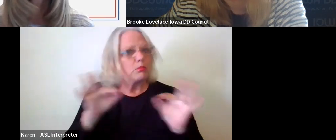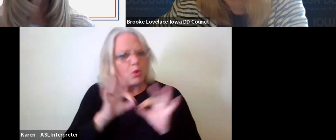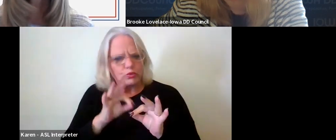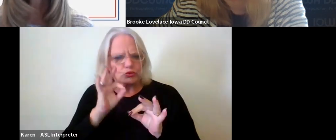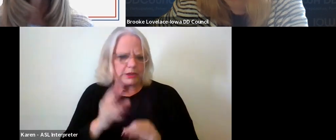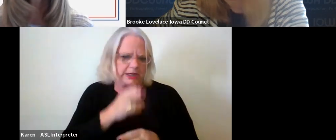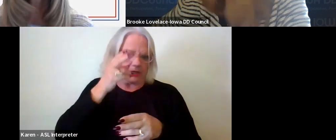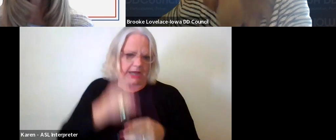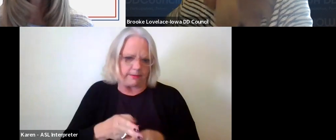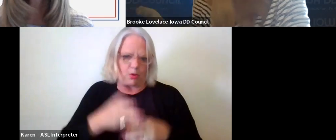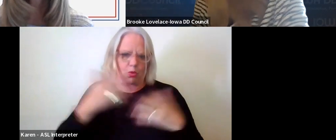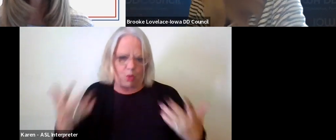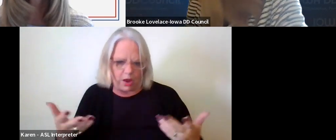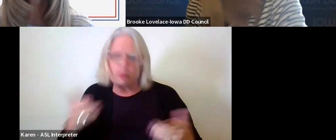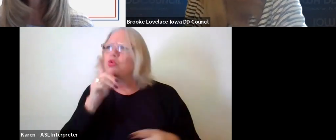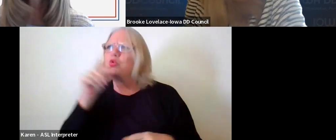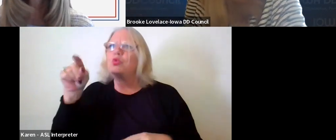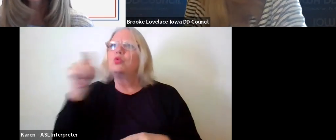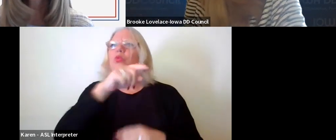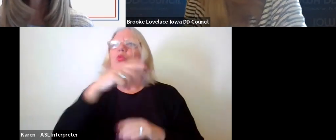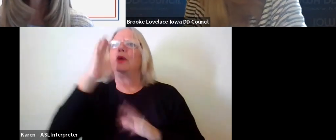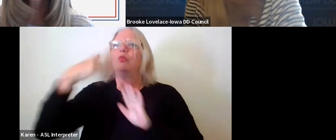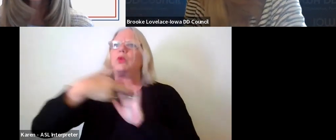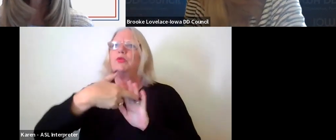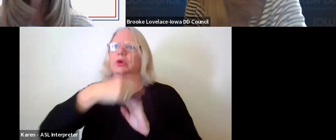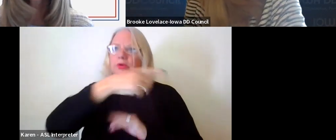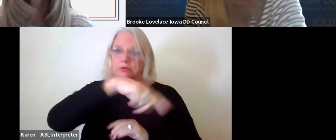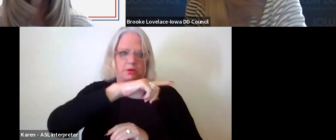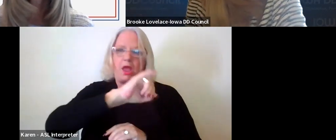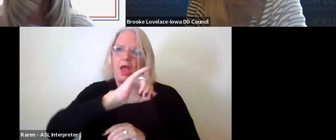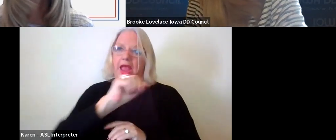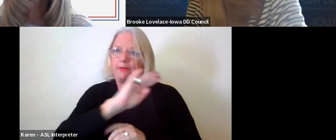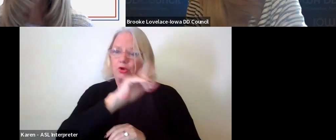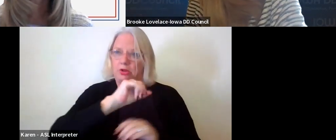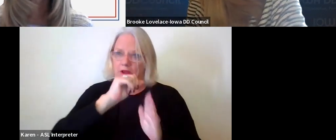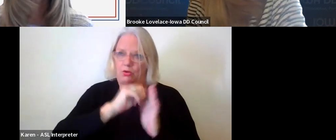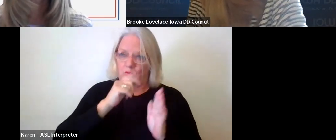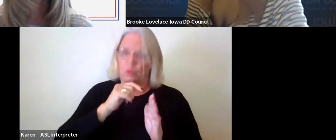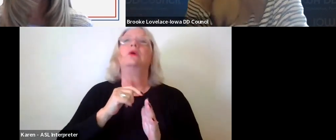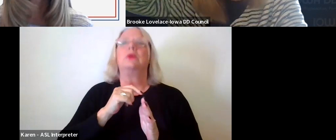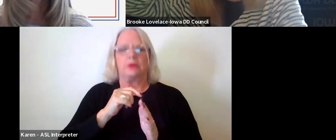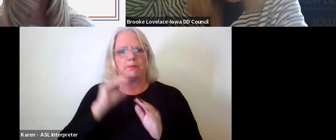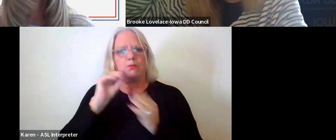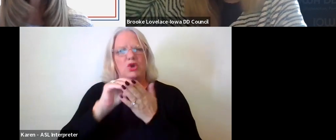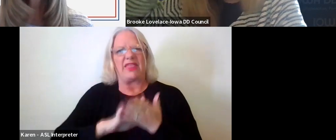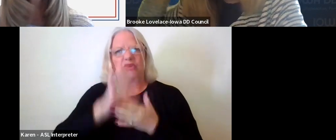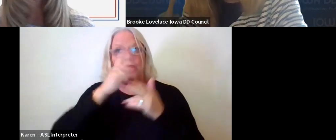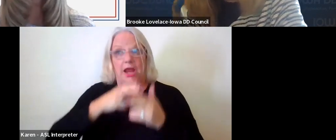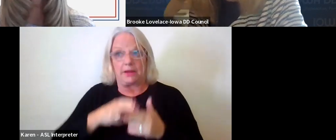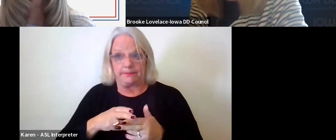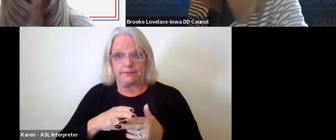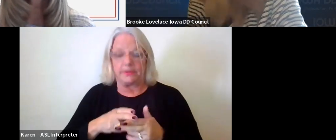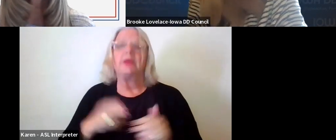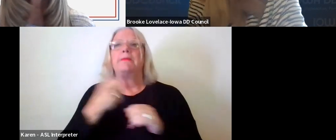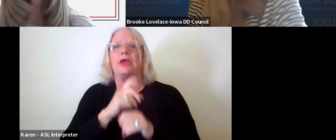agency representatives who will be responsible for opening and managing the IAble accounts, and then just ensure there will be a single